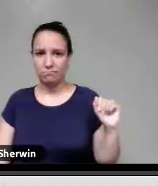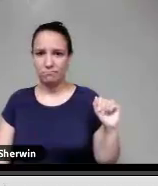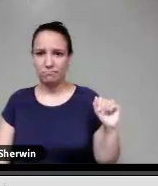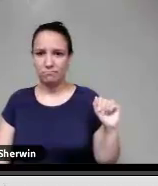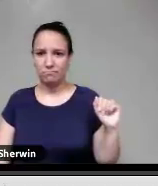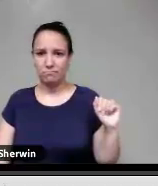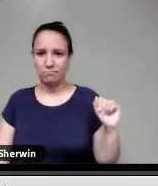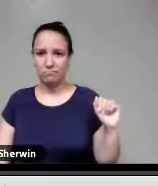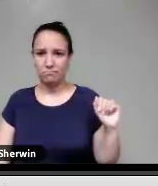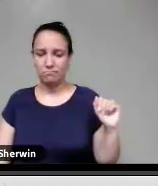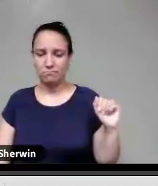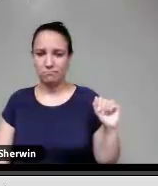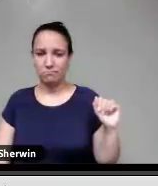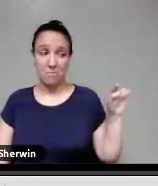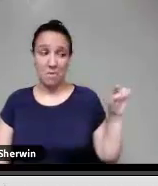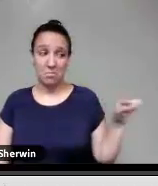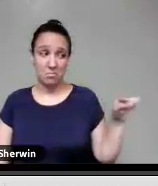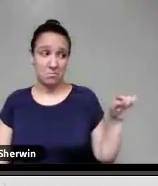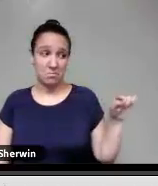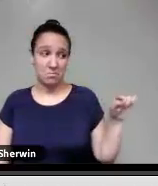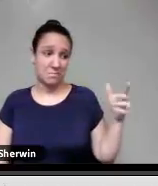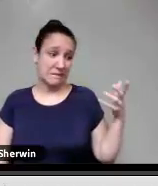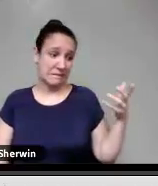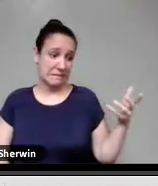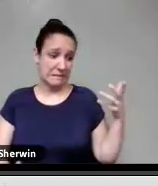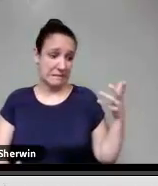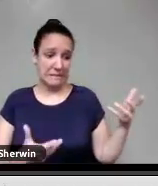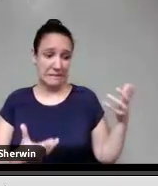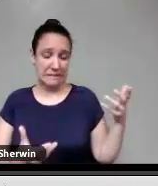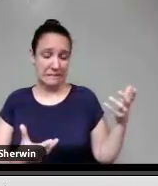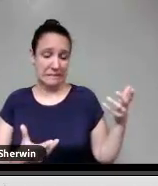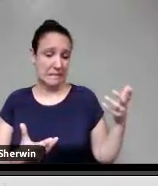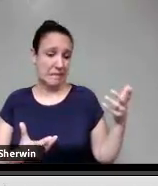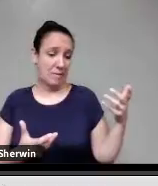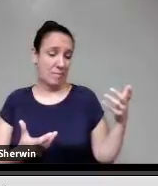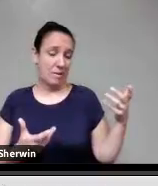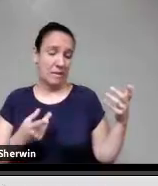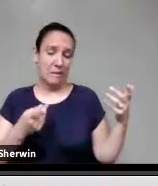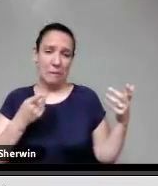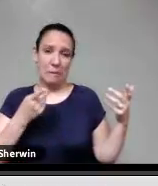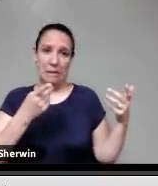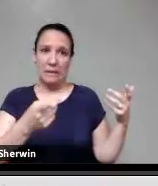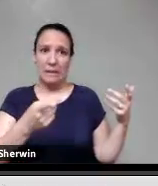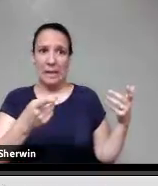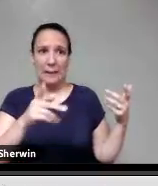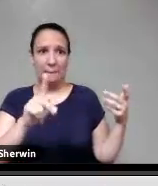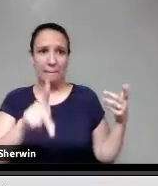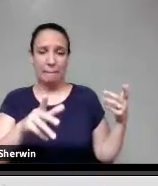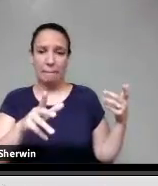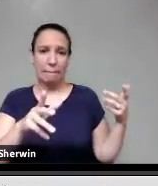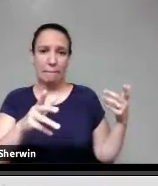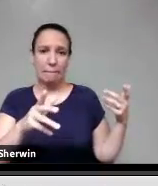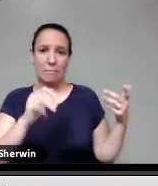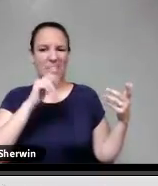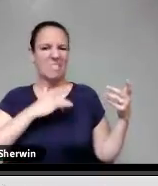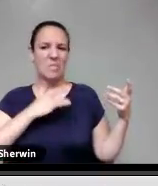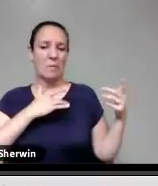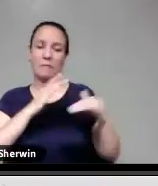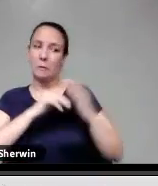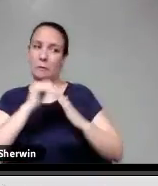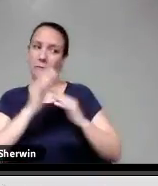from them? The person might tell you they'll probably heckle you. They'll probably not feel comfortable